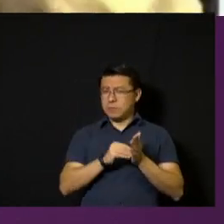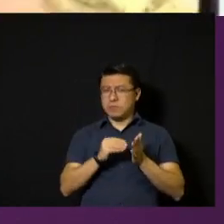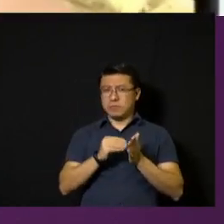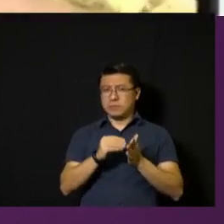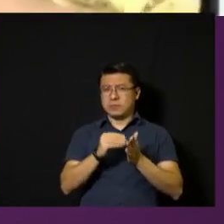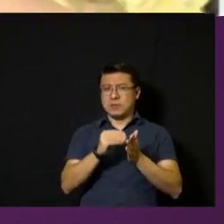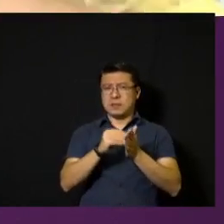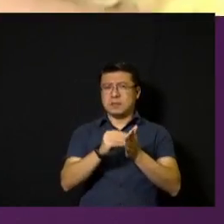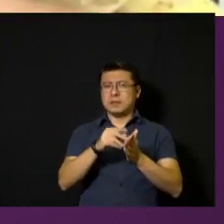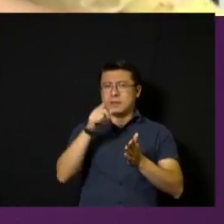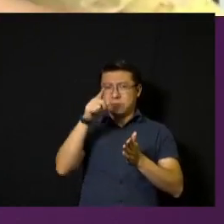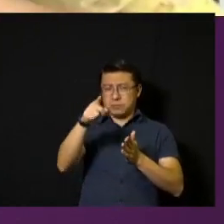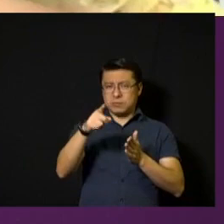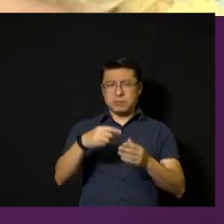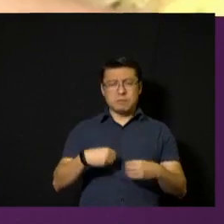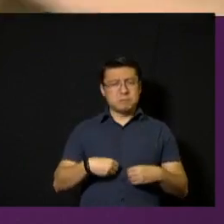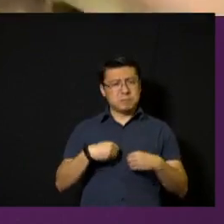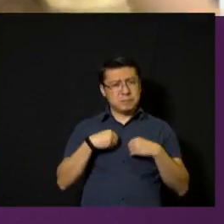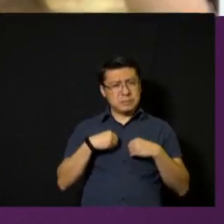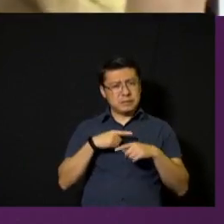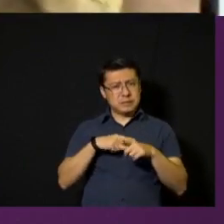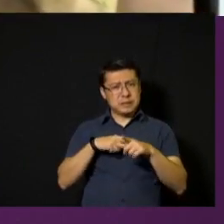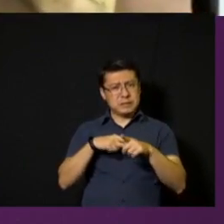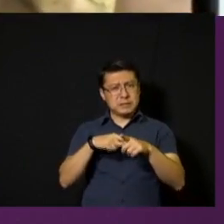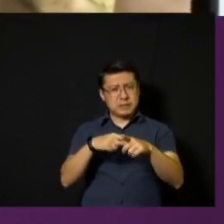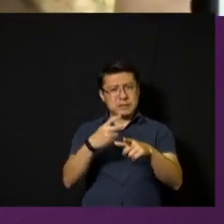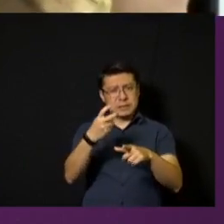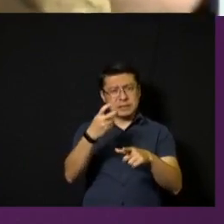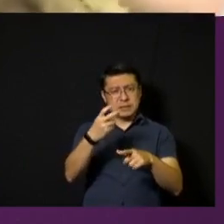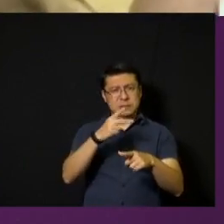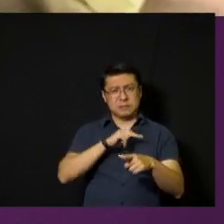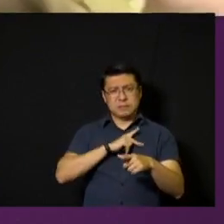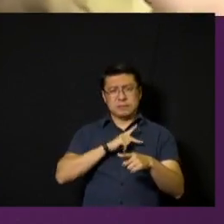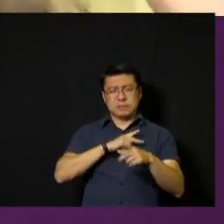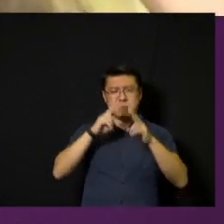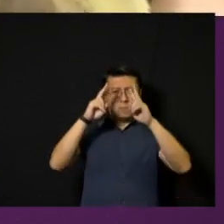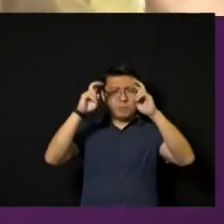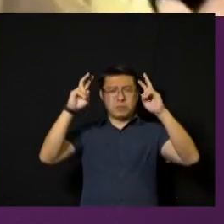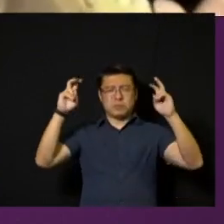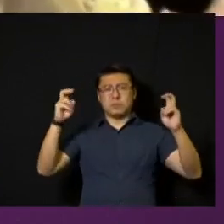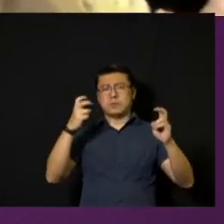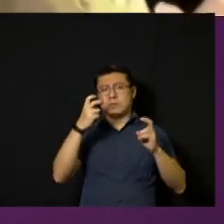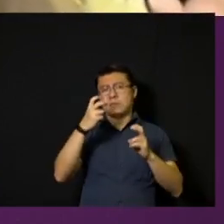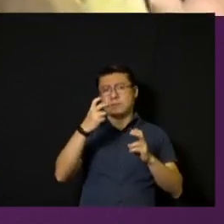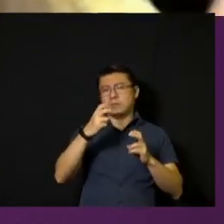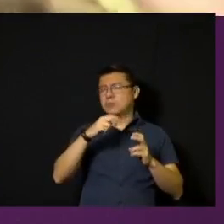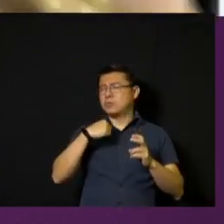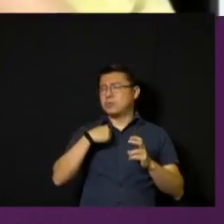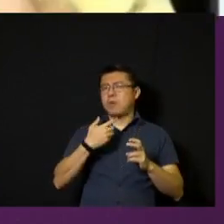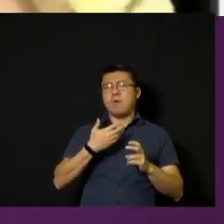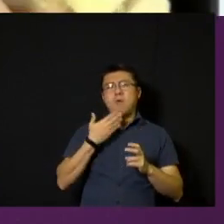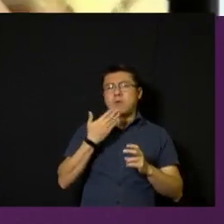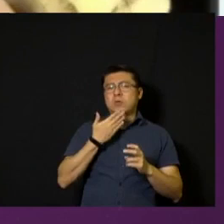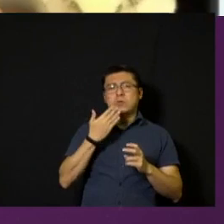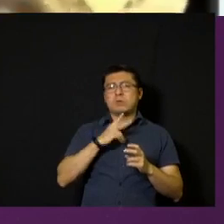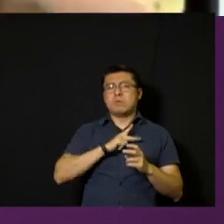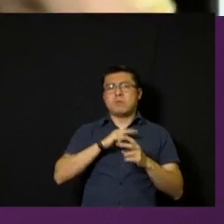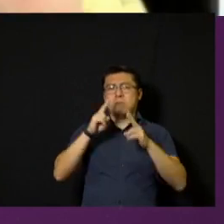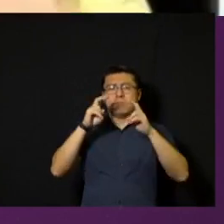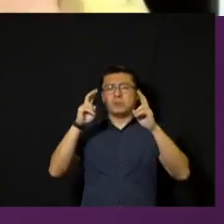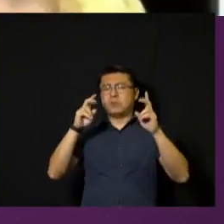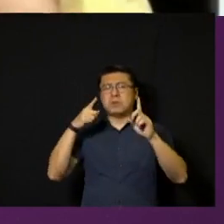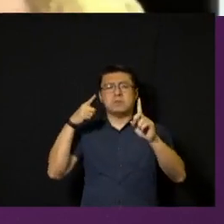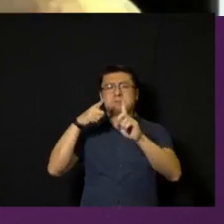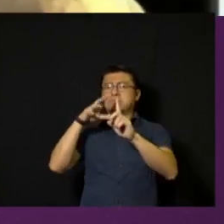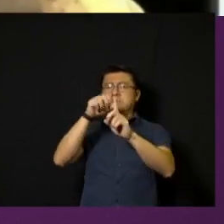being constant, because you will go through that. That's my dream. Let me tell you that I'm characterized for making my dreams come true.